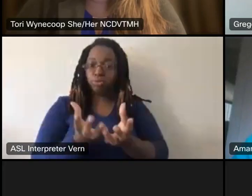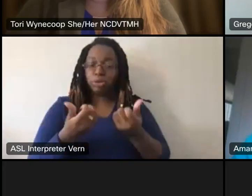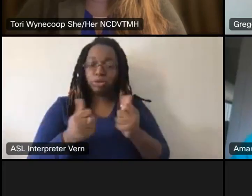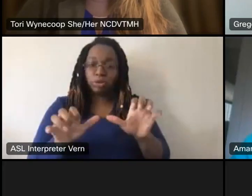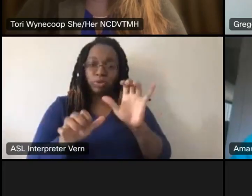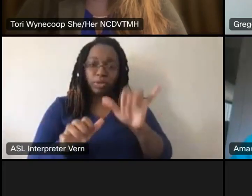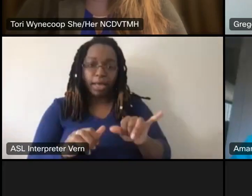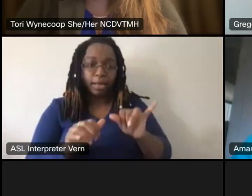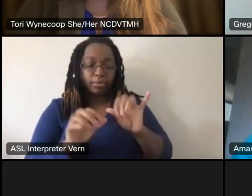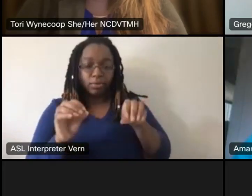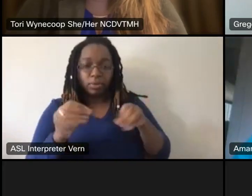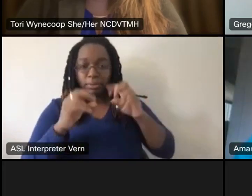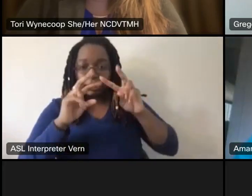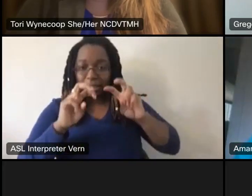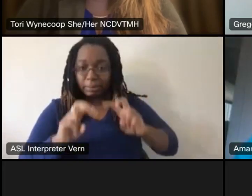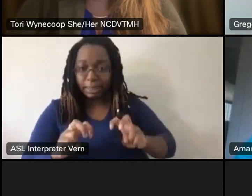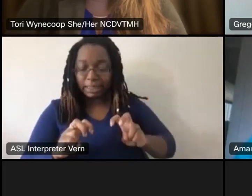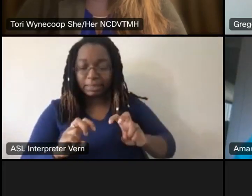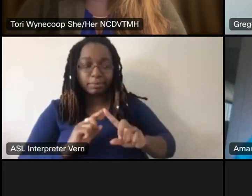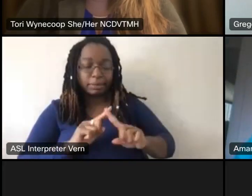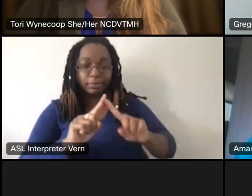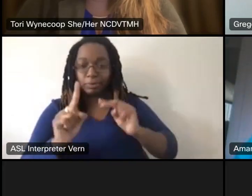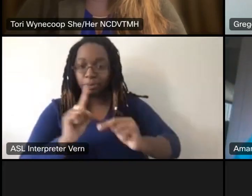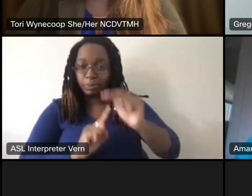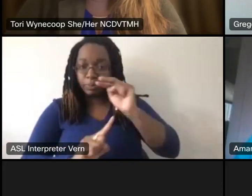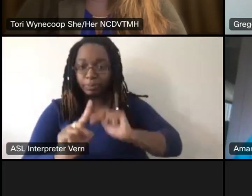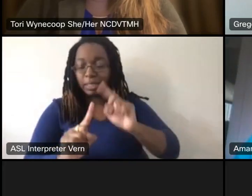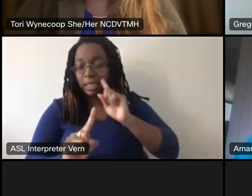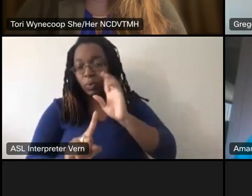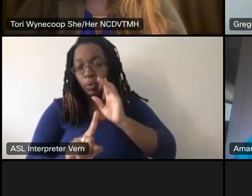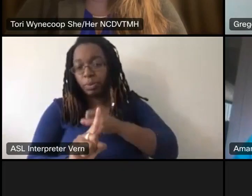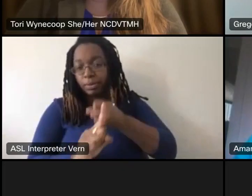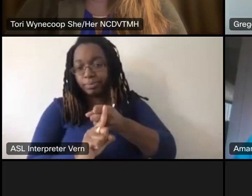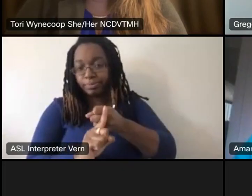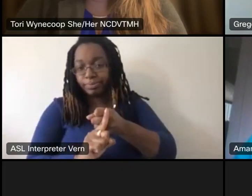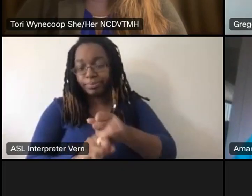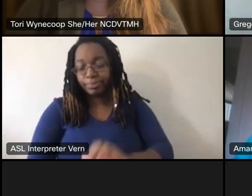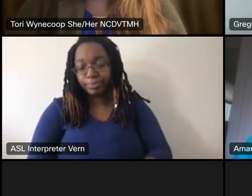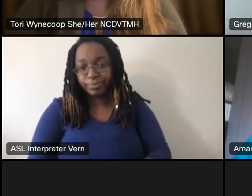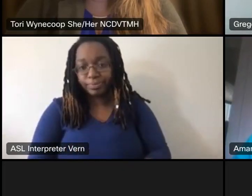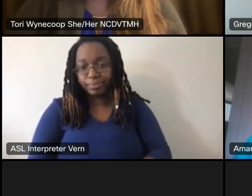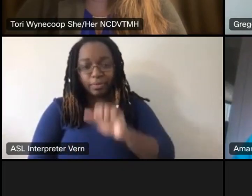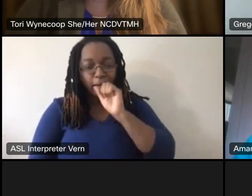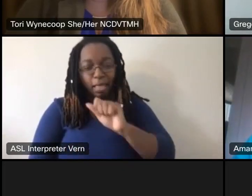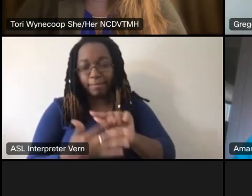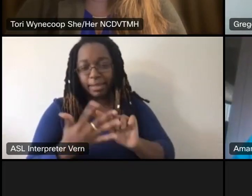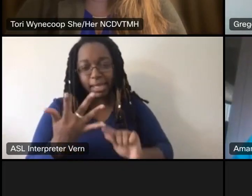from so many perspectives, I think would be really powerful. So yeah, I love all these comments. Thank